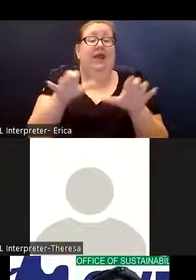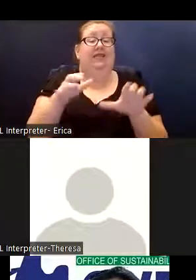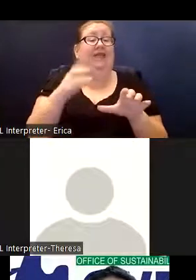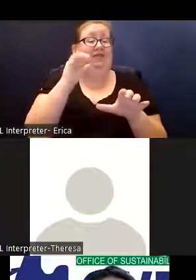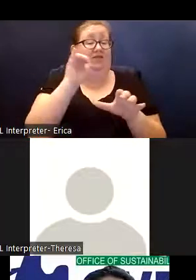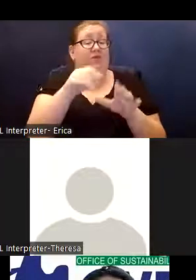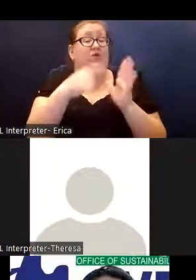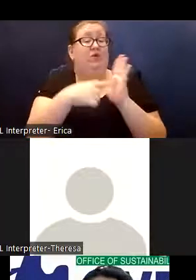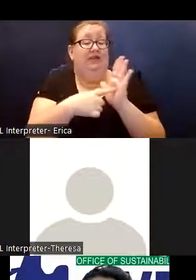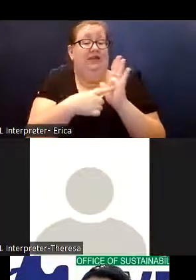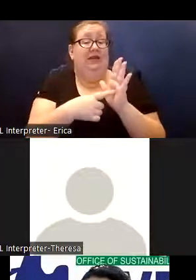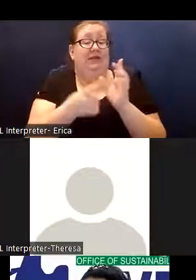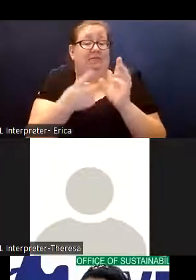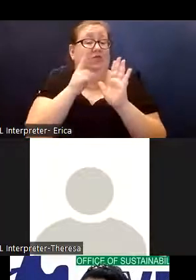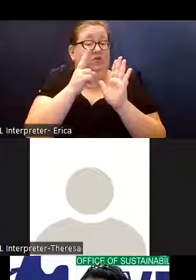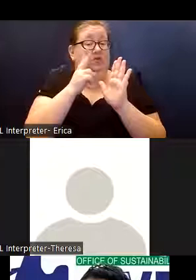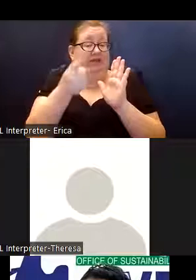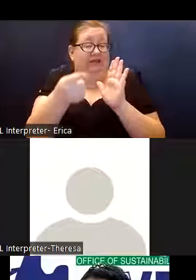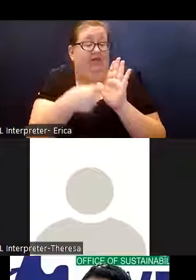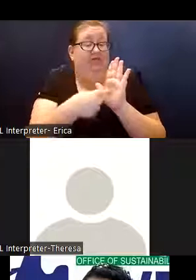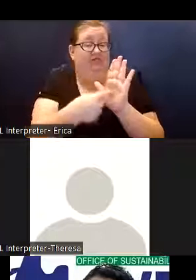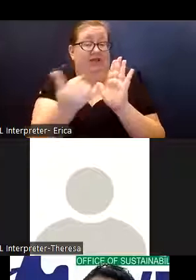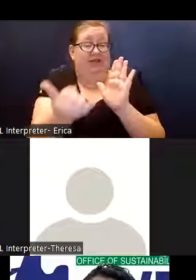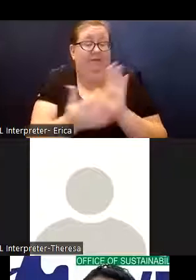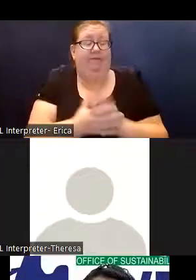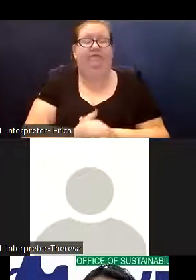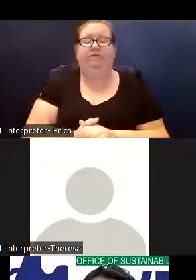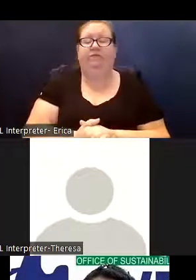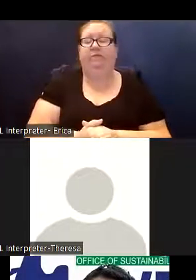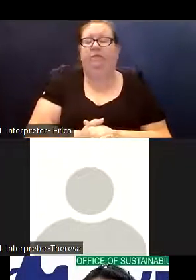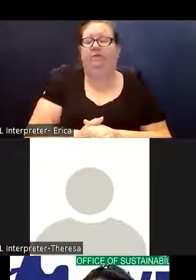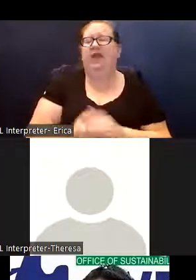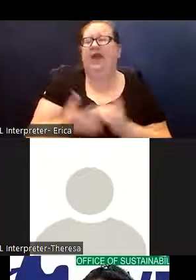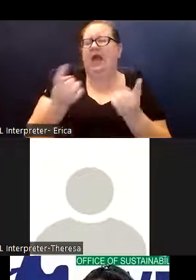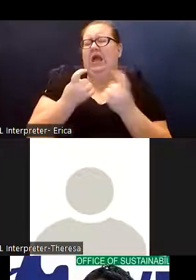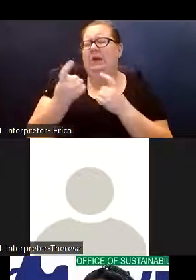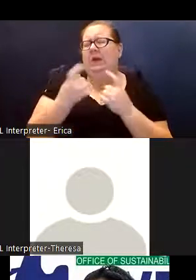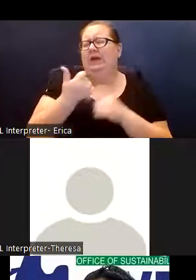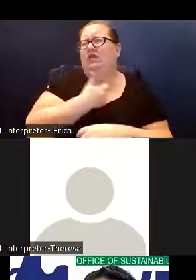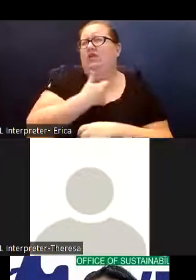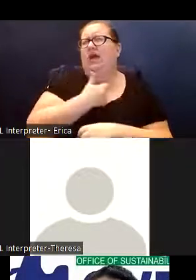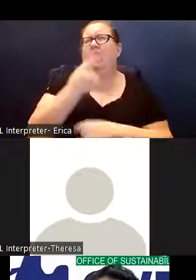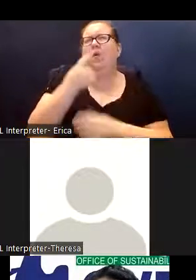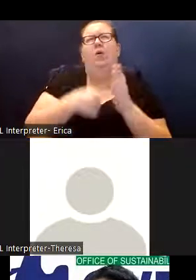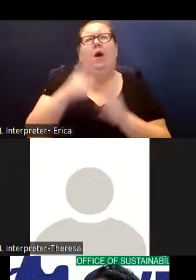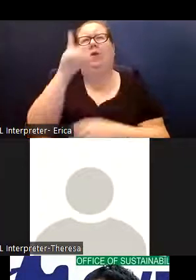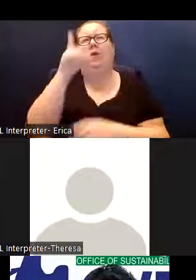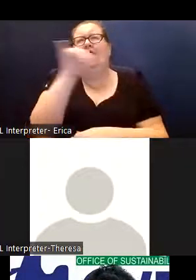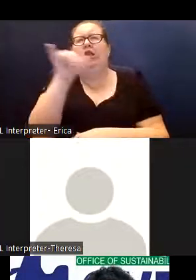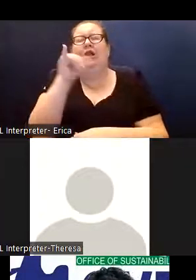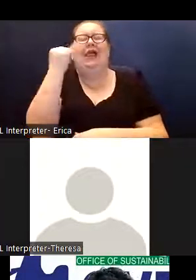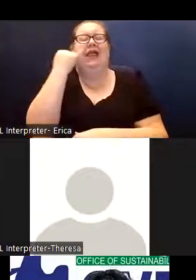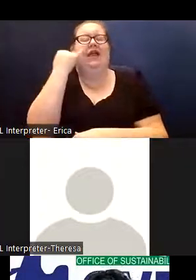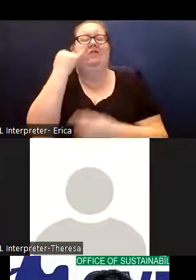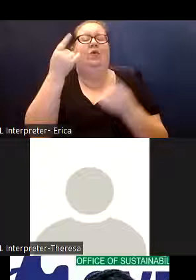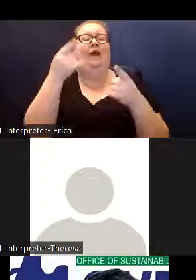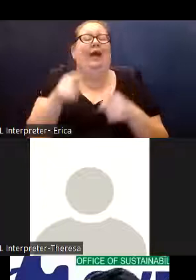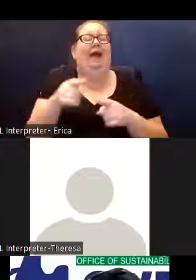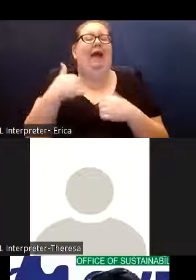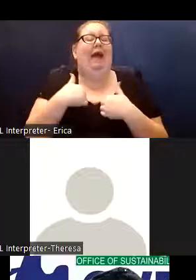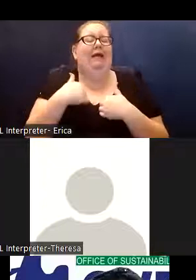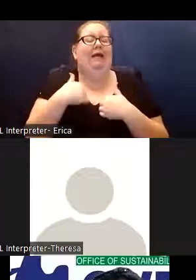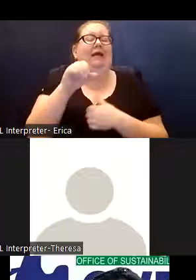now is an attempt to ask ourselves, what would flooding extent look like if we had a Sandy in